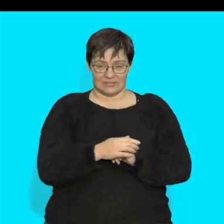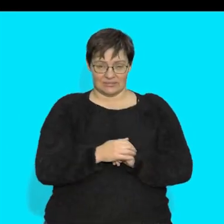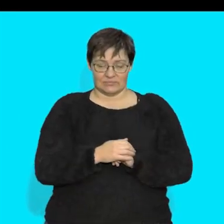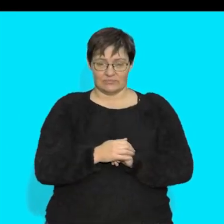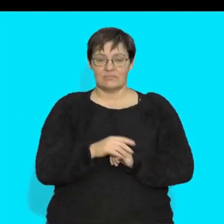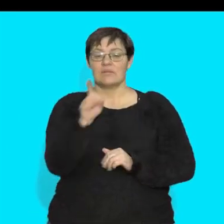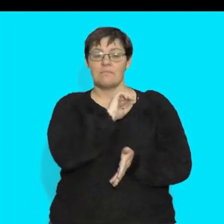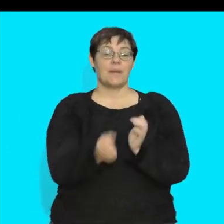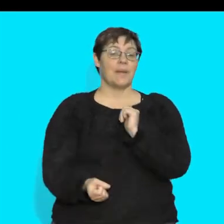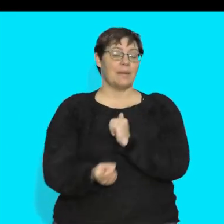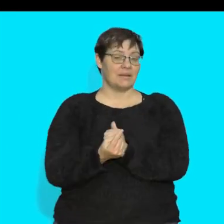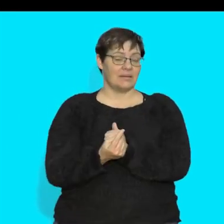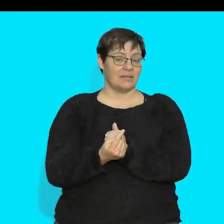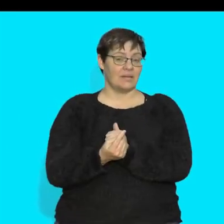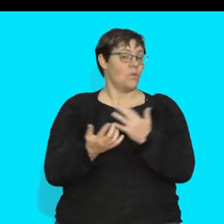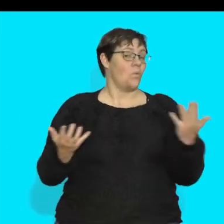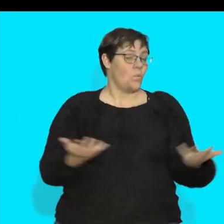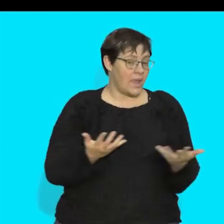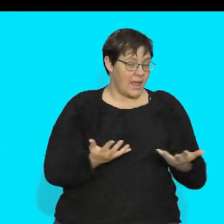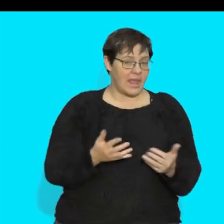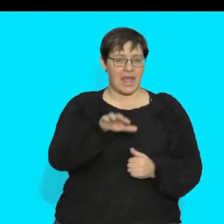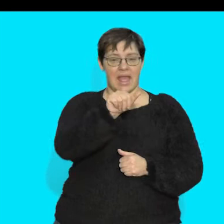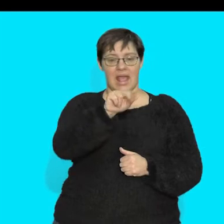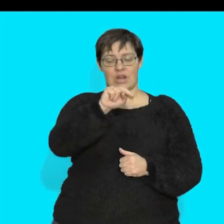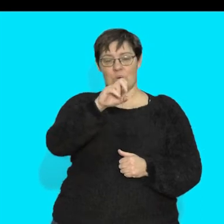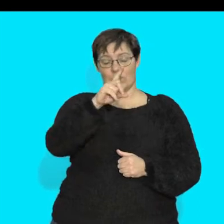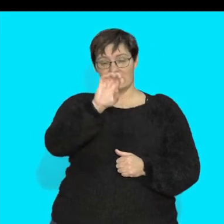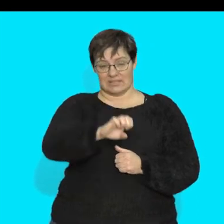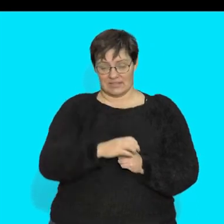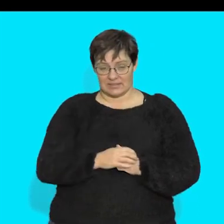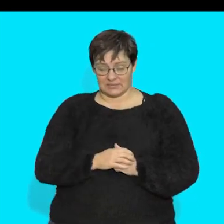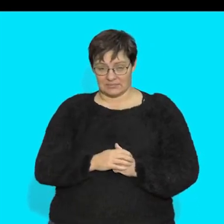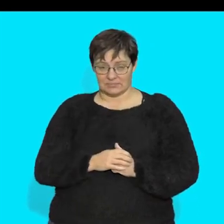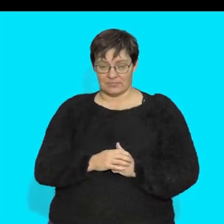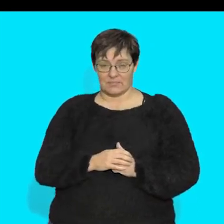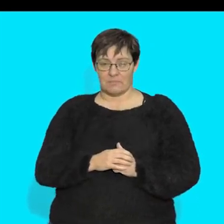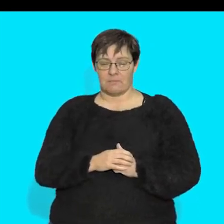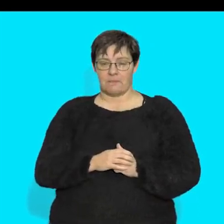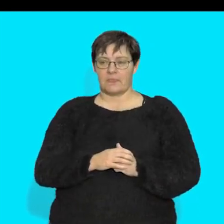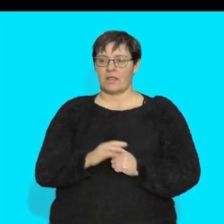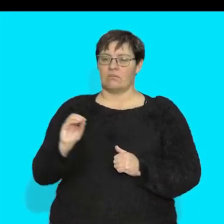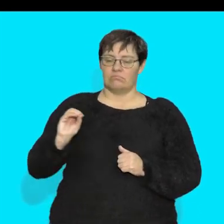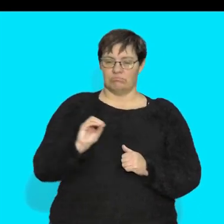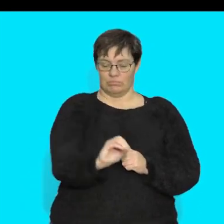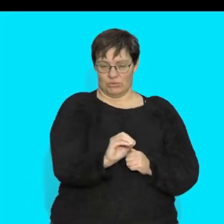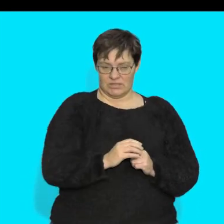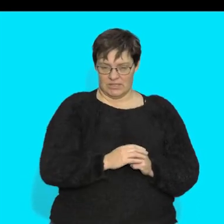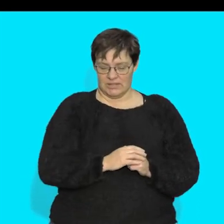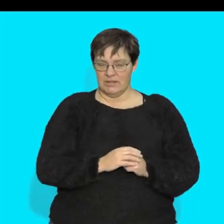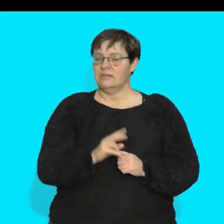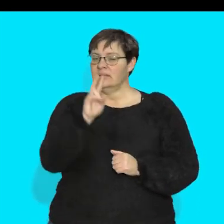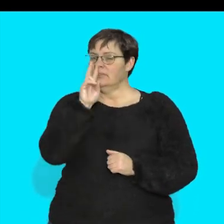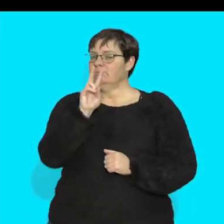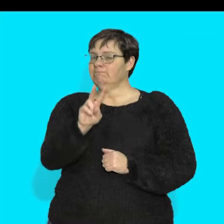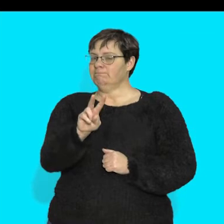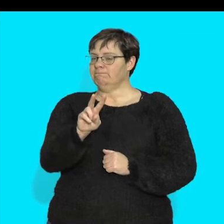So that is happening at the anode. That's happening at the anode. If we write down the reaction,